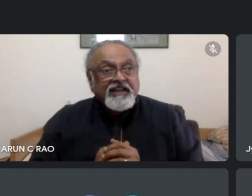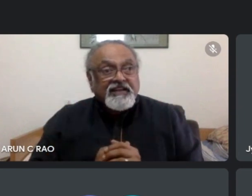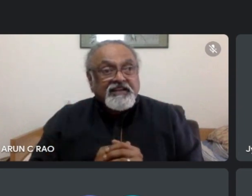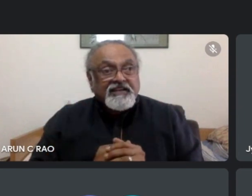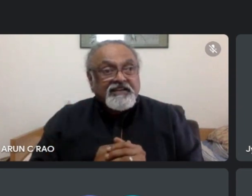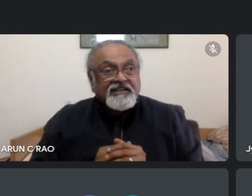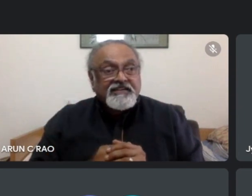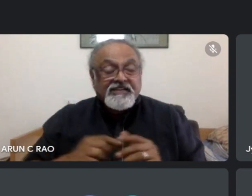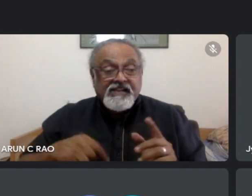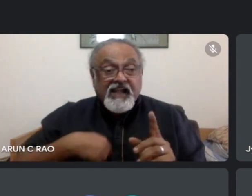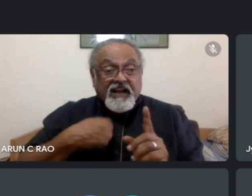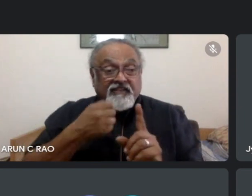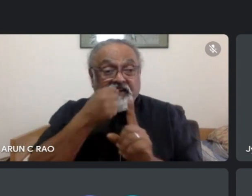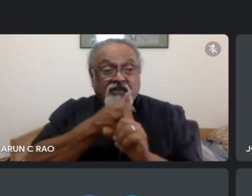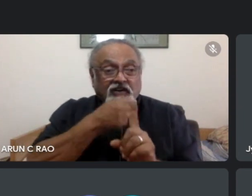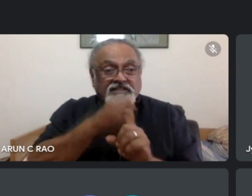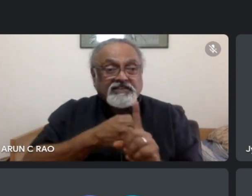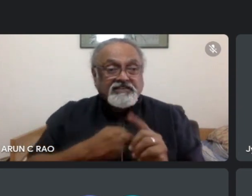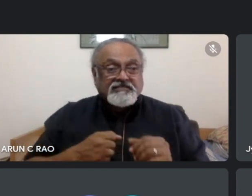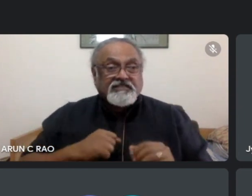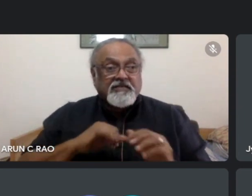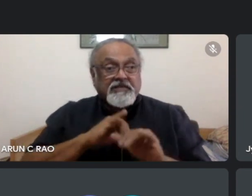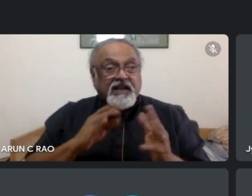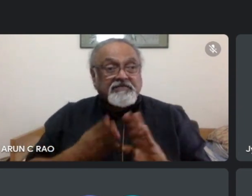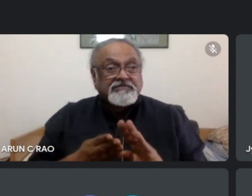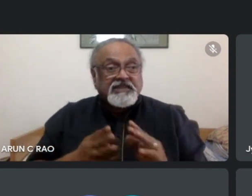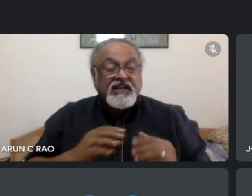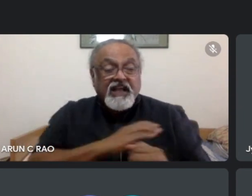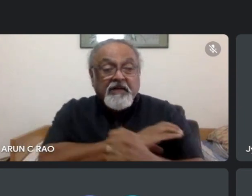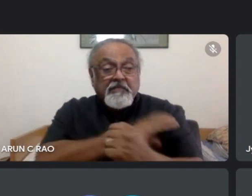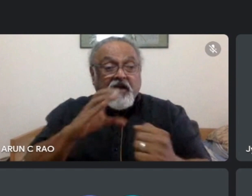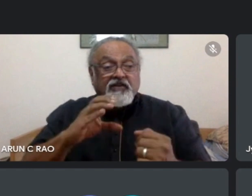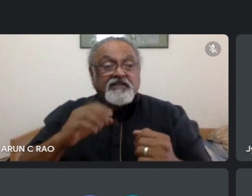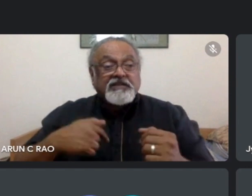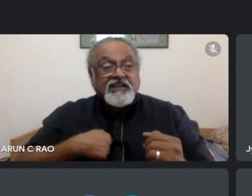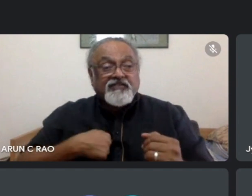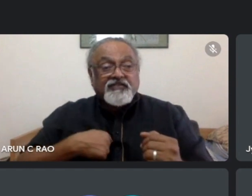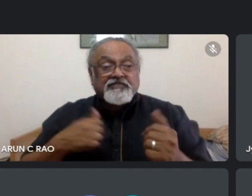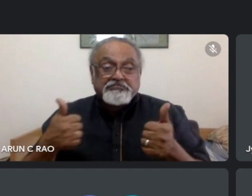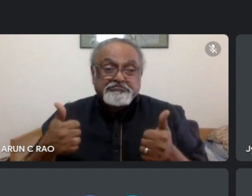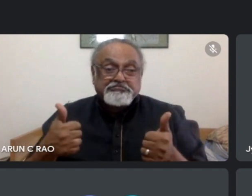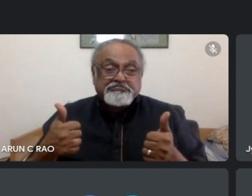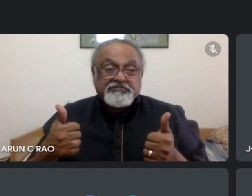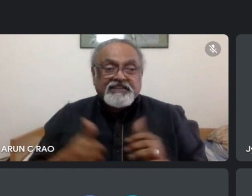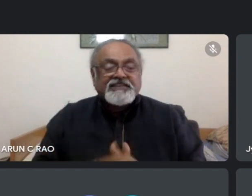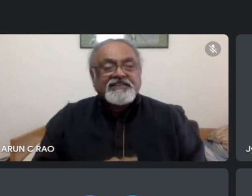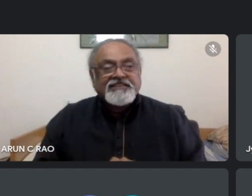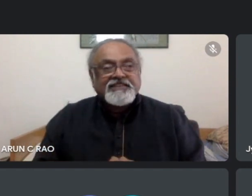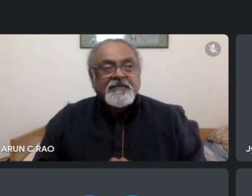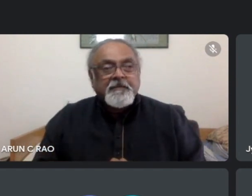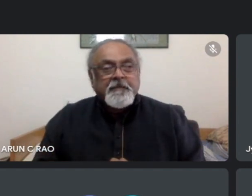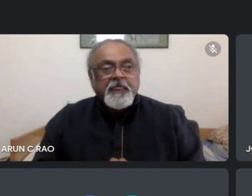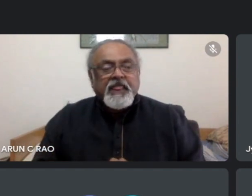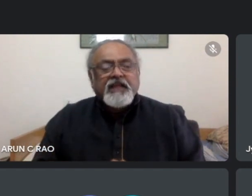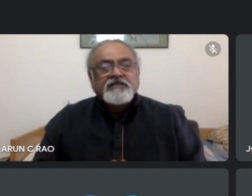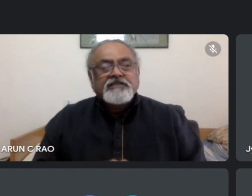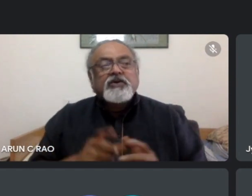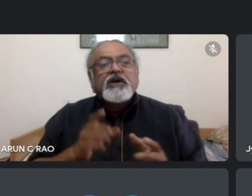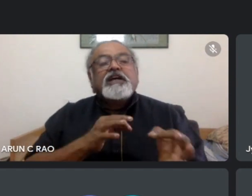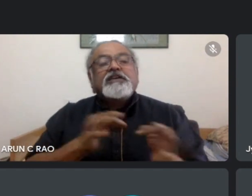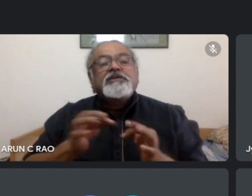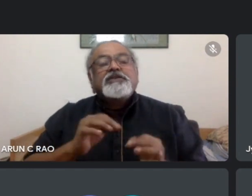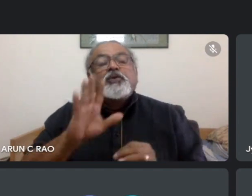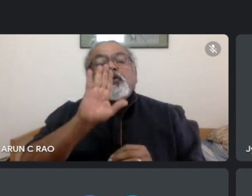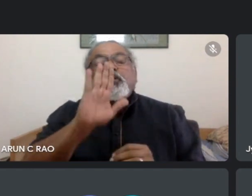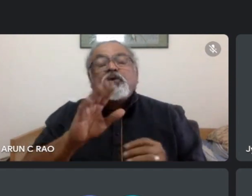self advocacy for you is empowering, and just describing your lived experiences is a form of